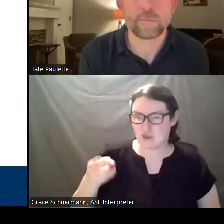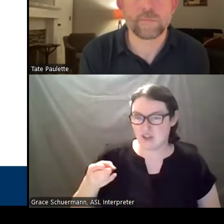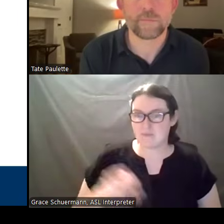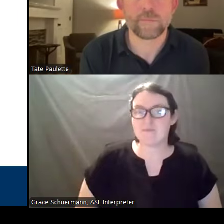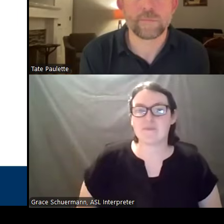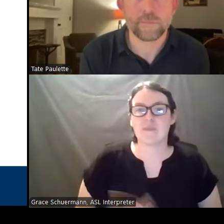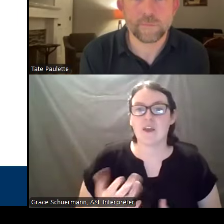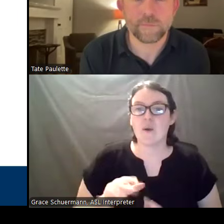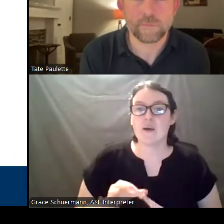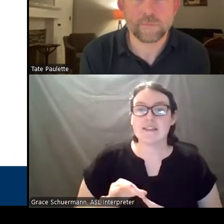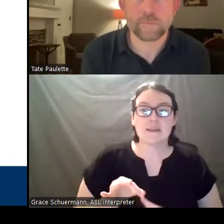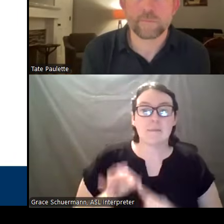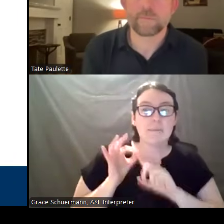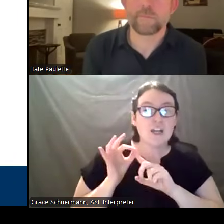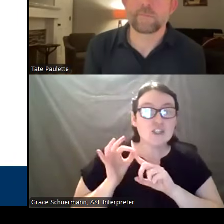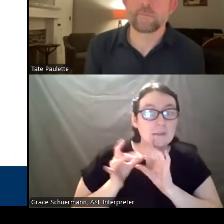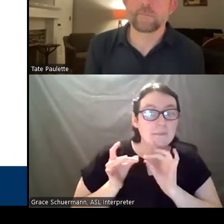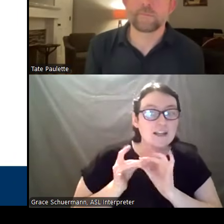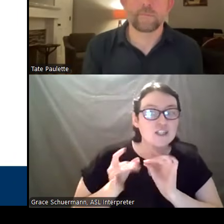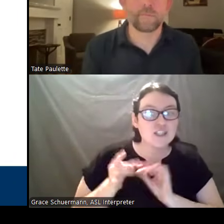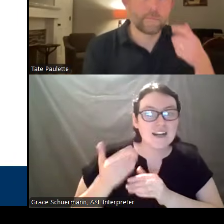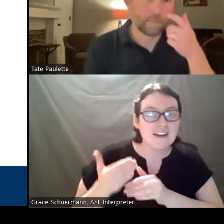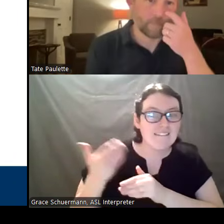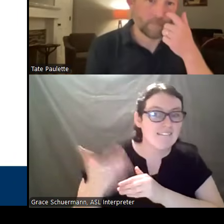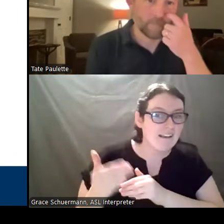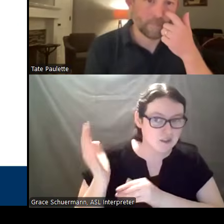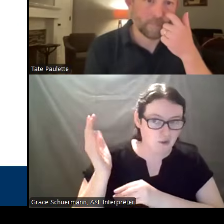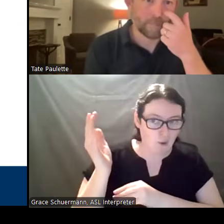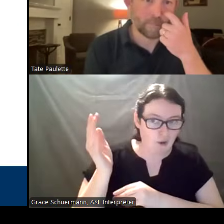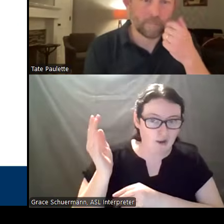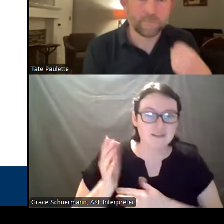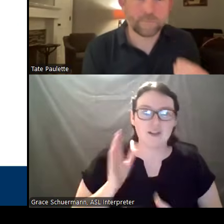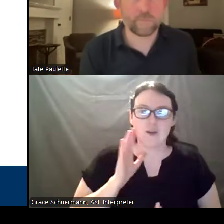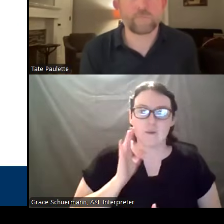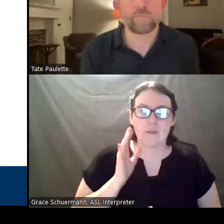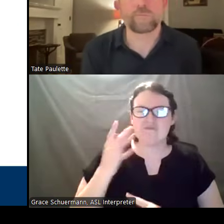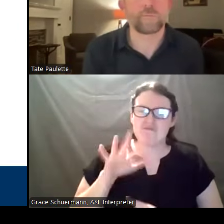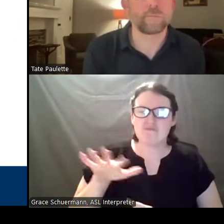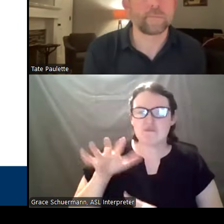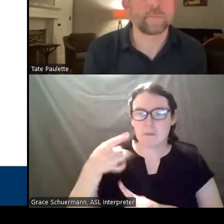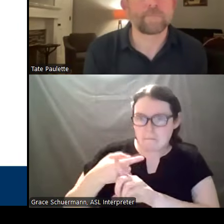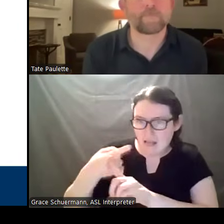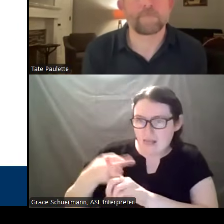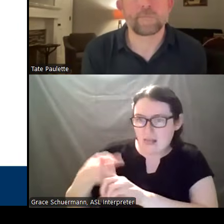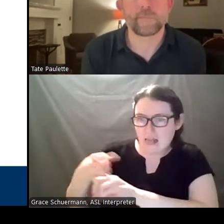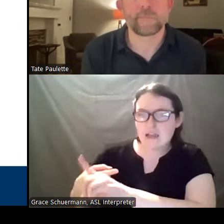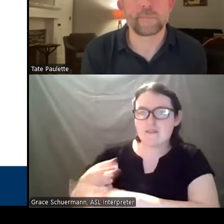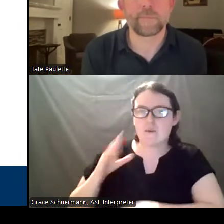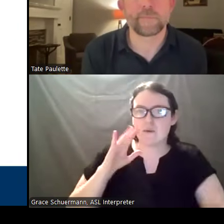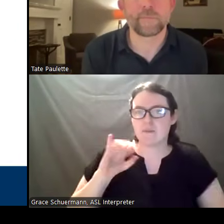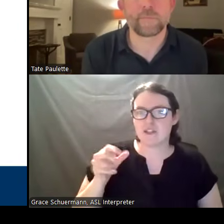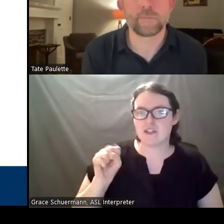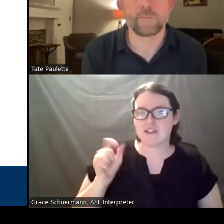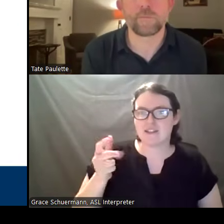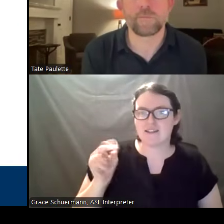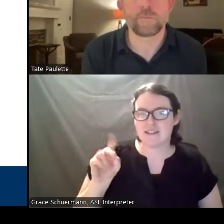make special mention of our next talk. Again, these are effectively monthly, to be delivered by Justin